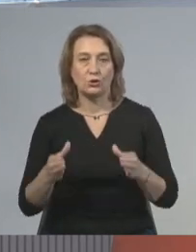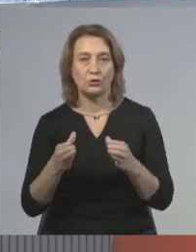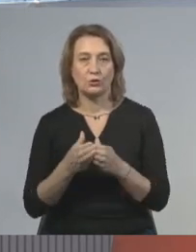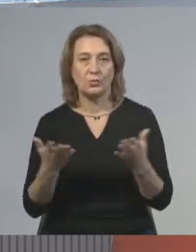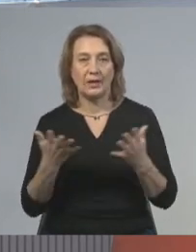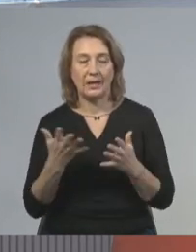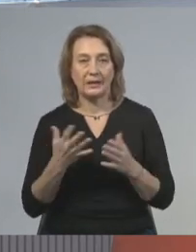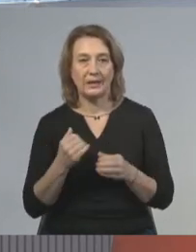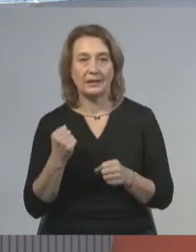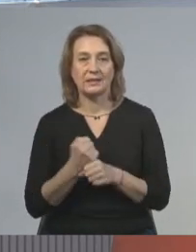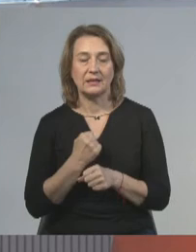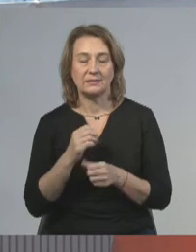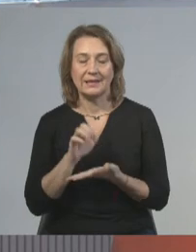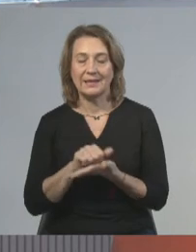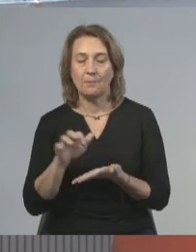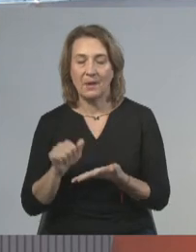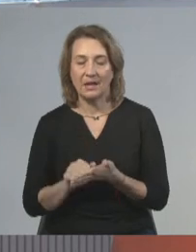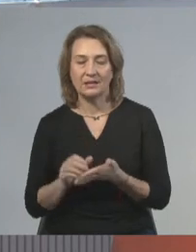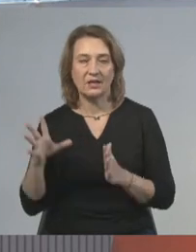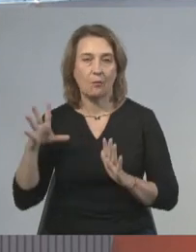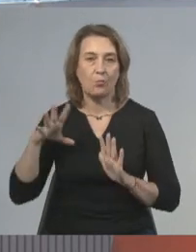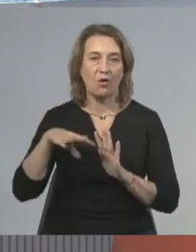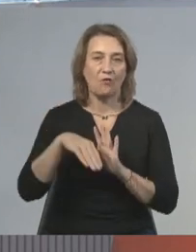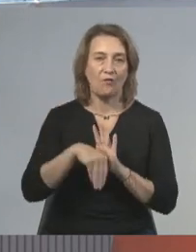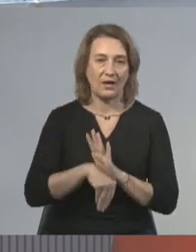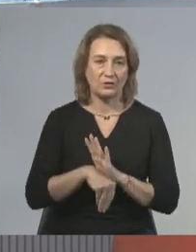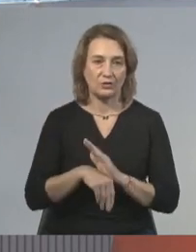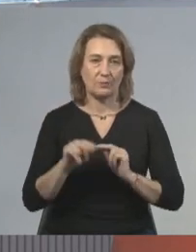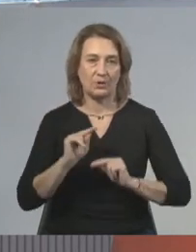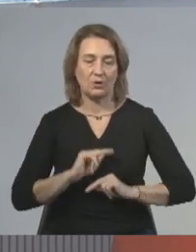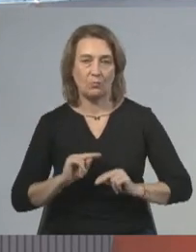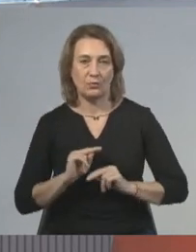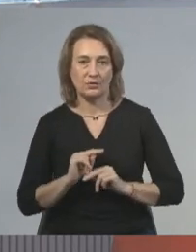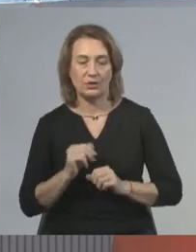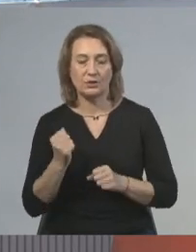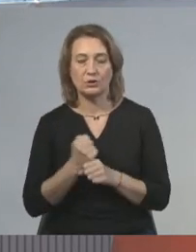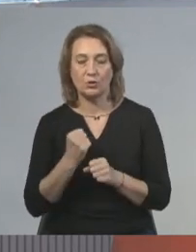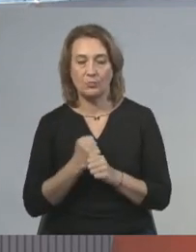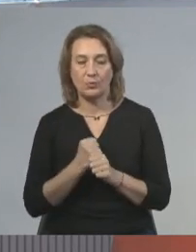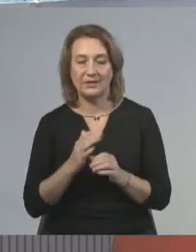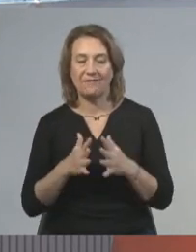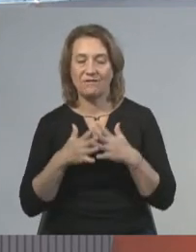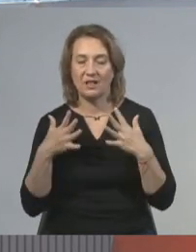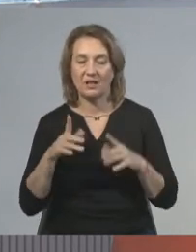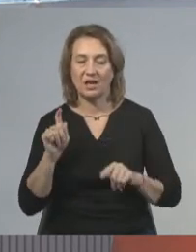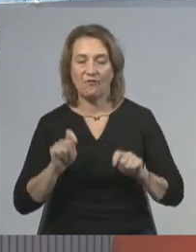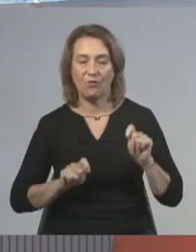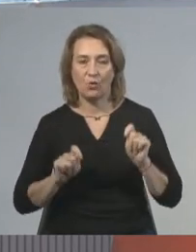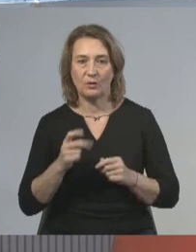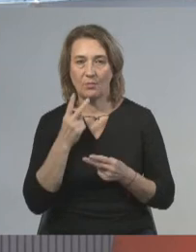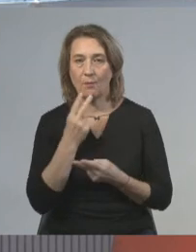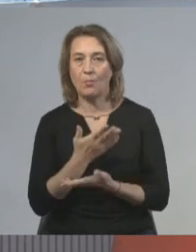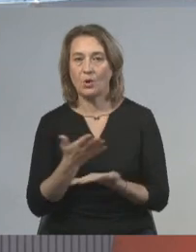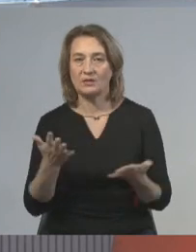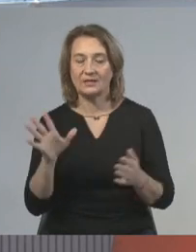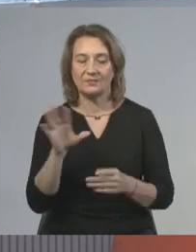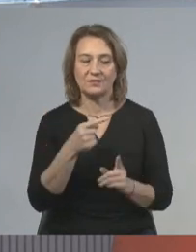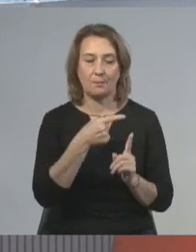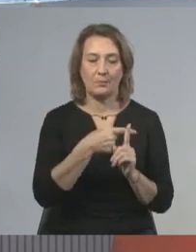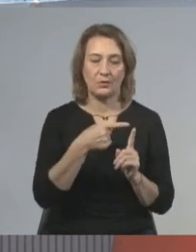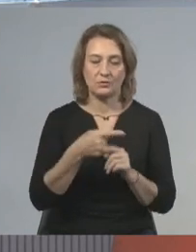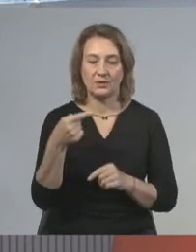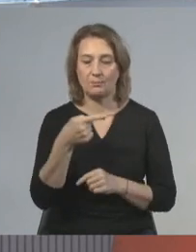actually introduces information technologies into this process and we plan to organize a forum to